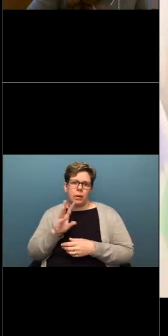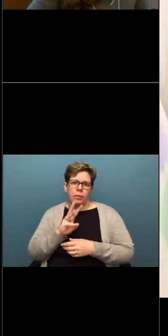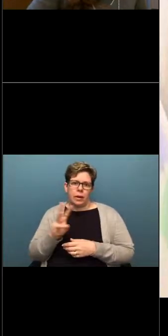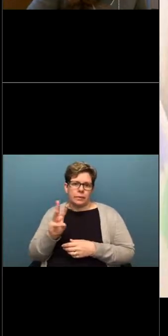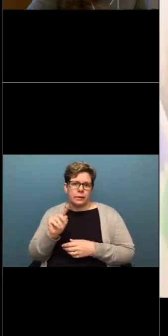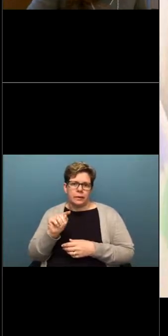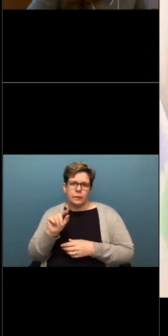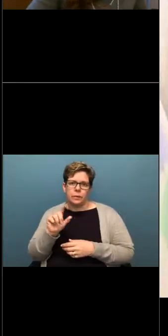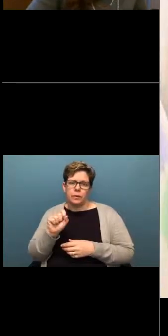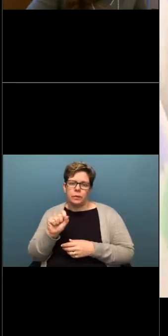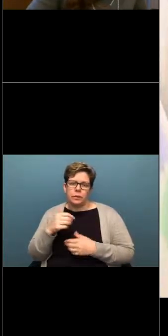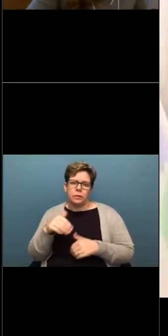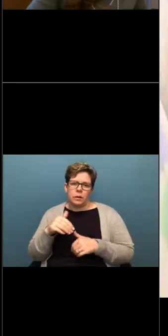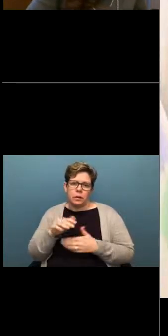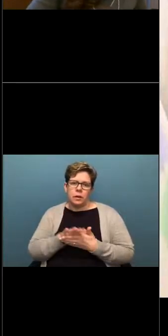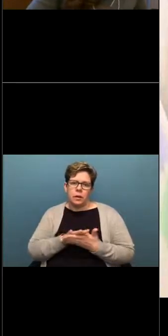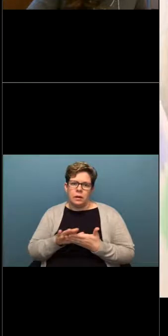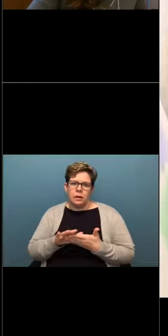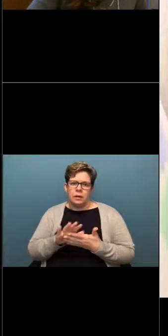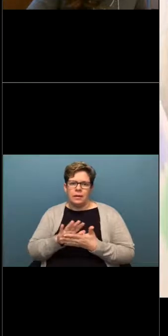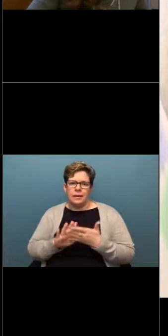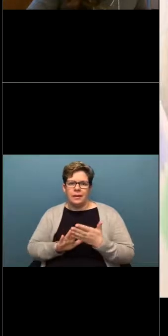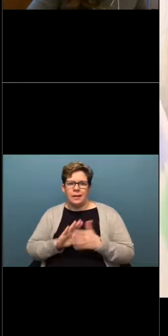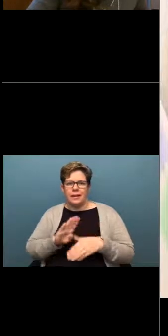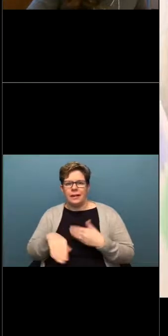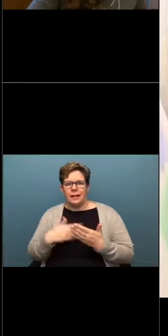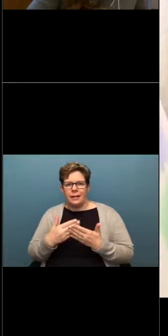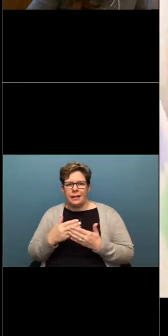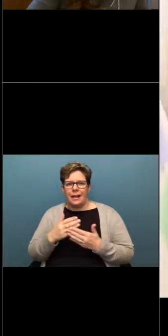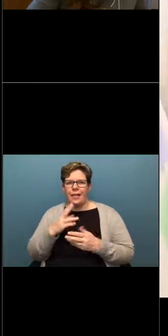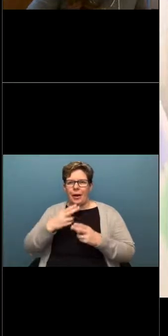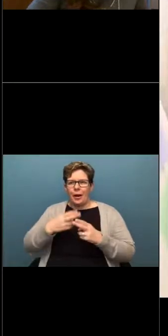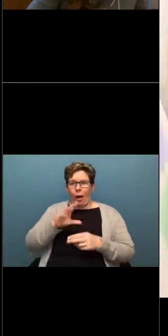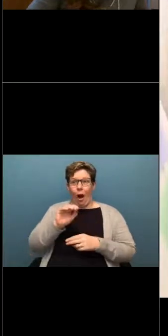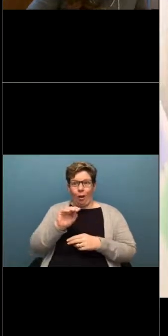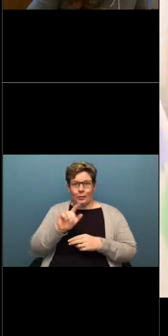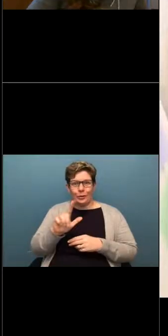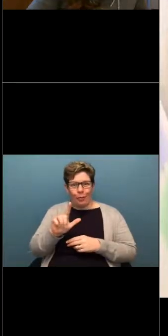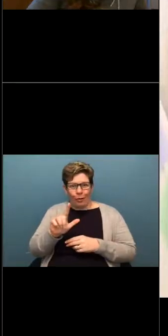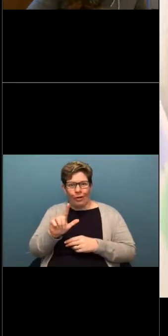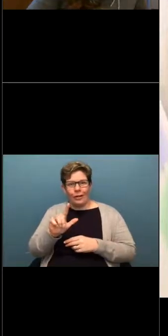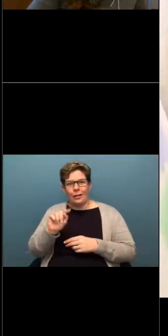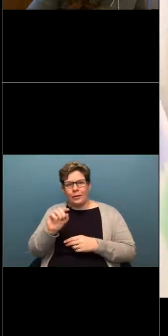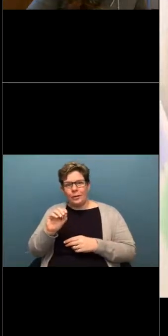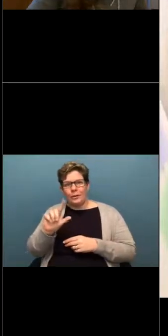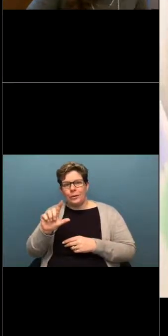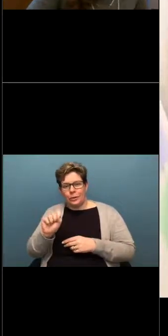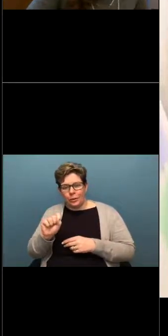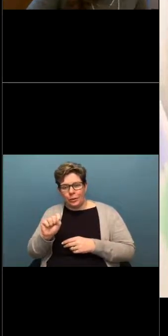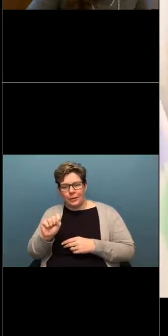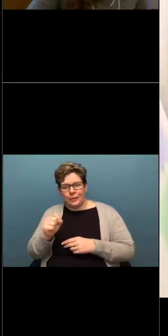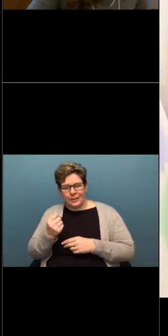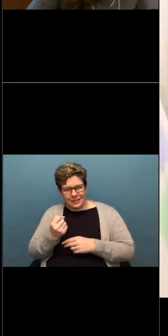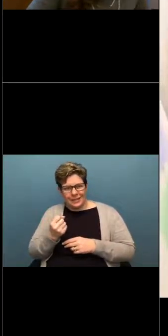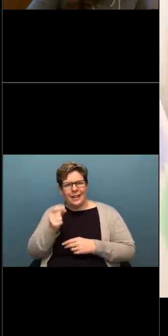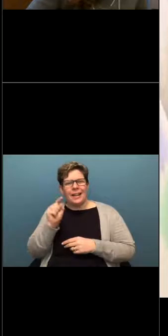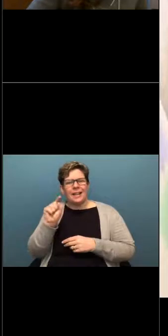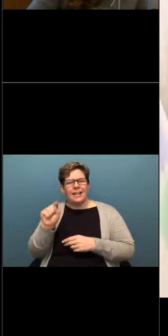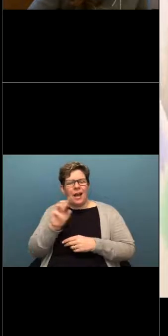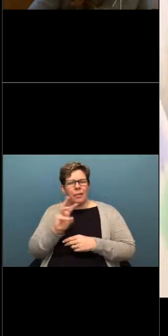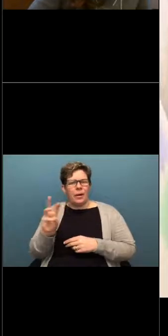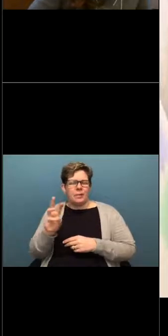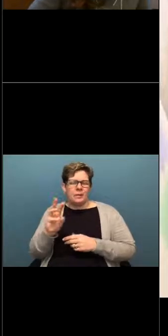other tools that are cool tools, and they're actually called cool tools on that website too. And those are guides